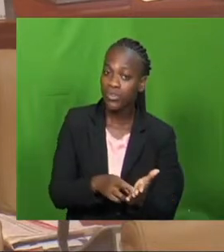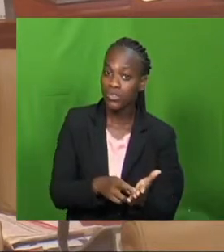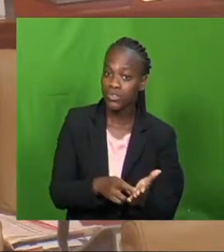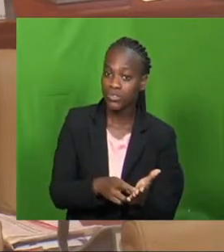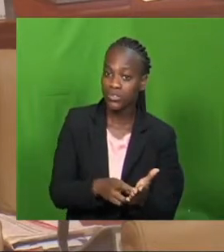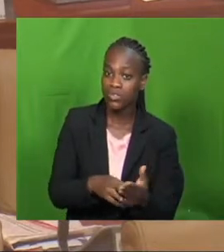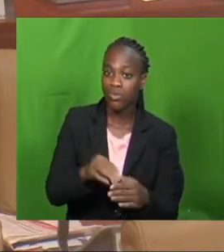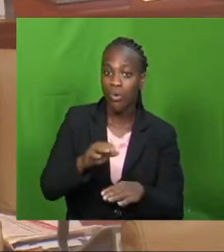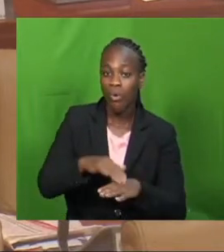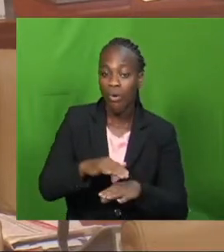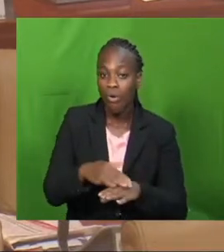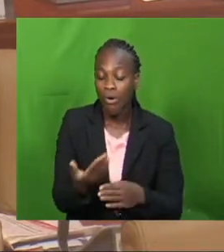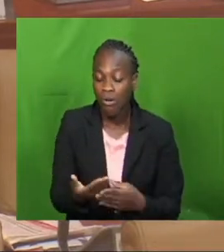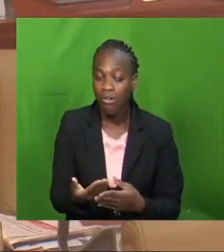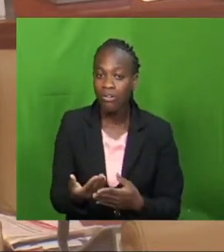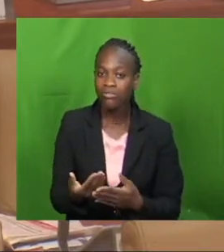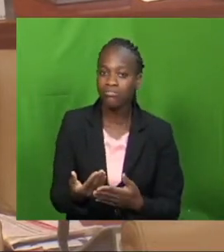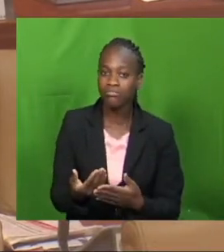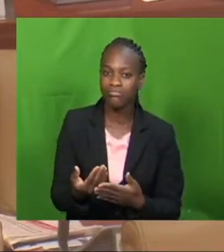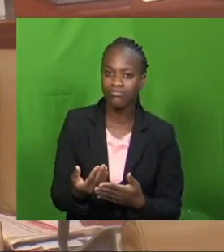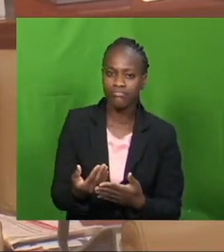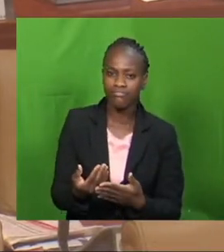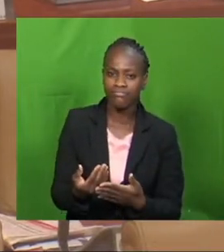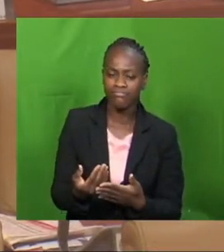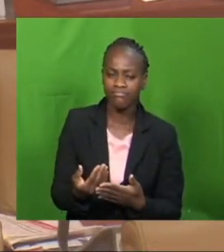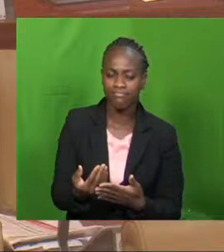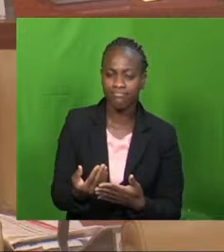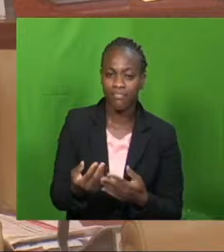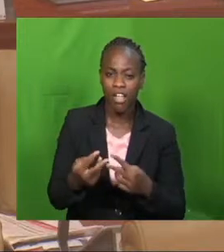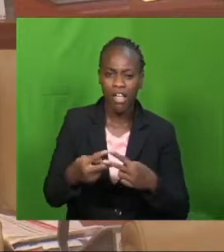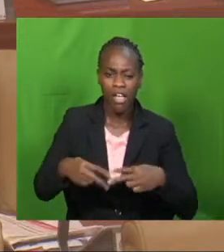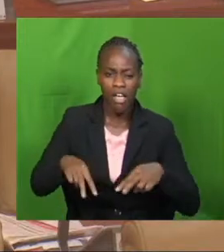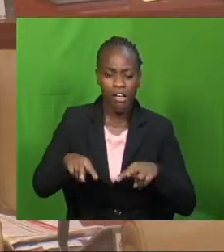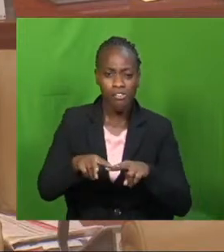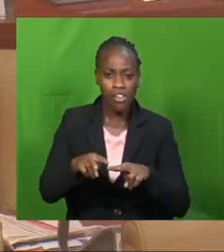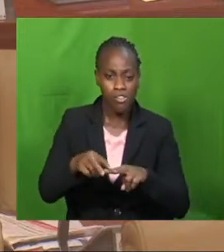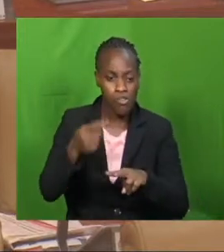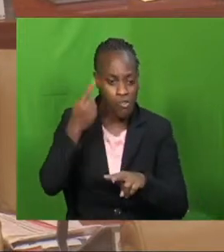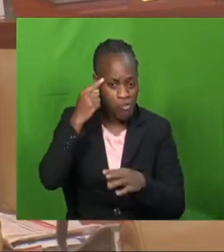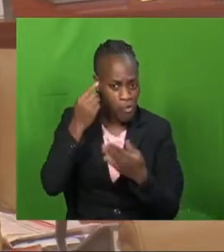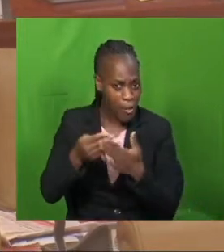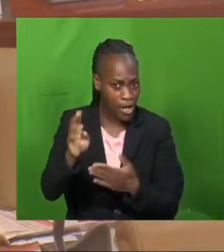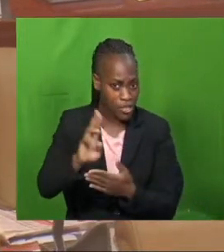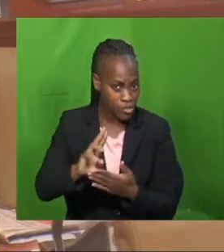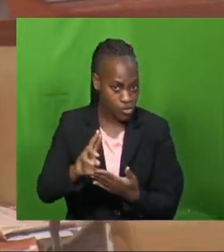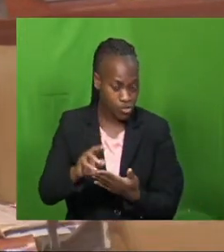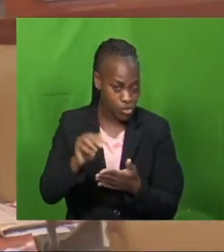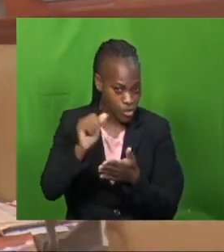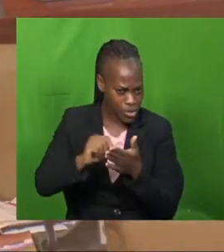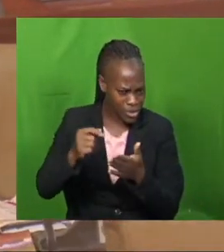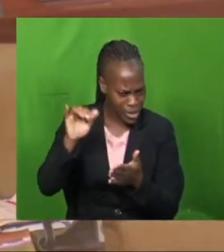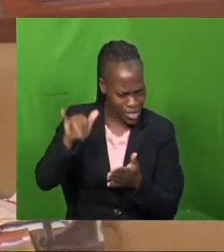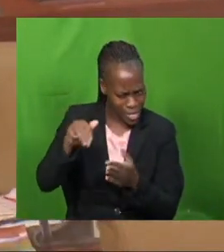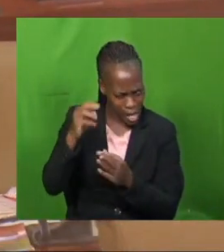value for money audit. Mr. Speaker, I find that to be a bit